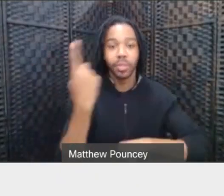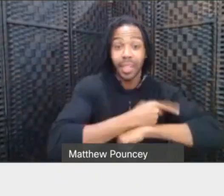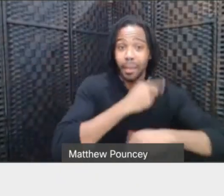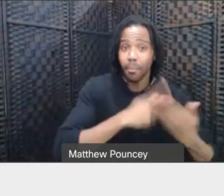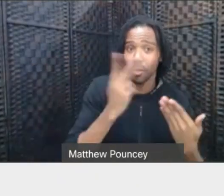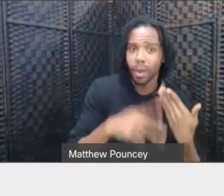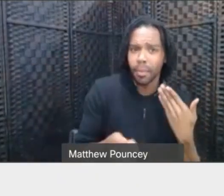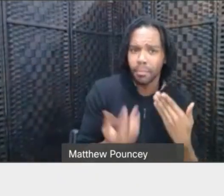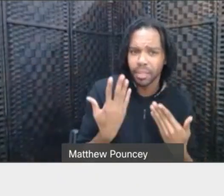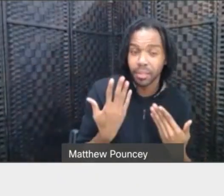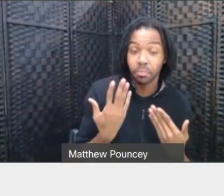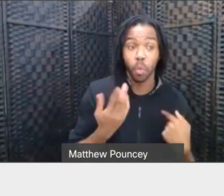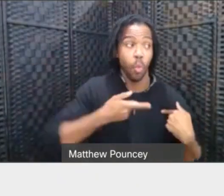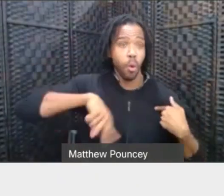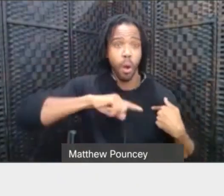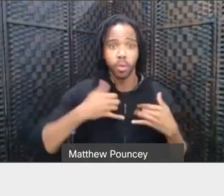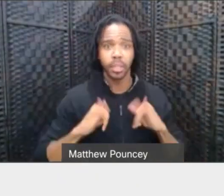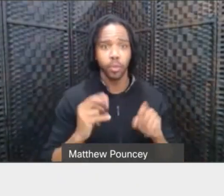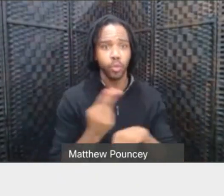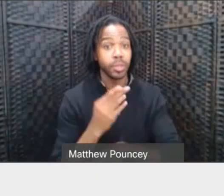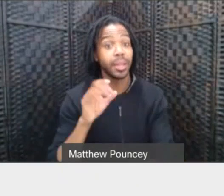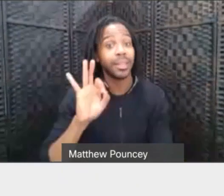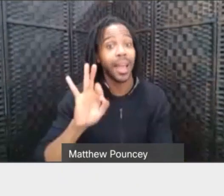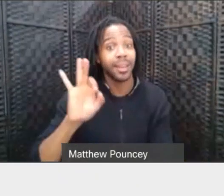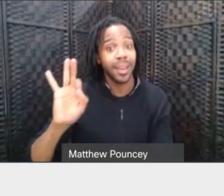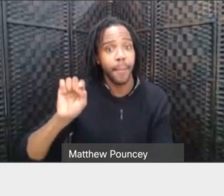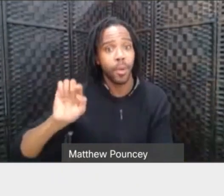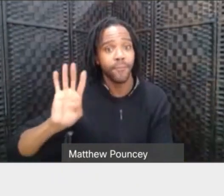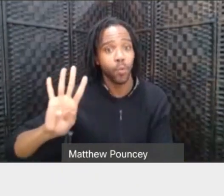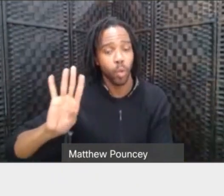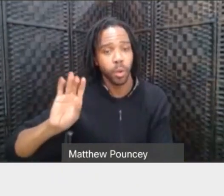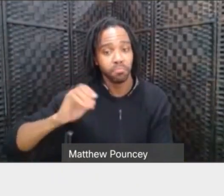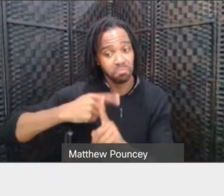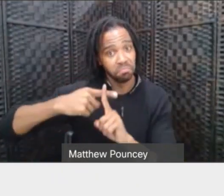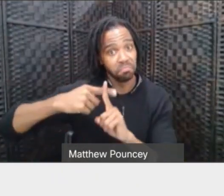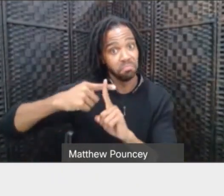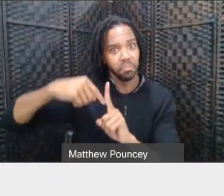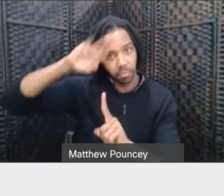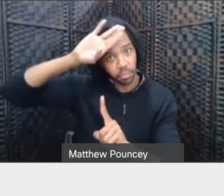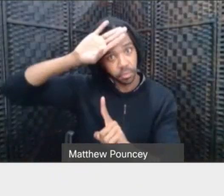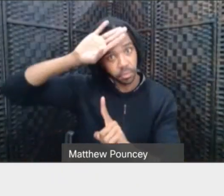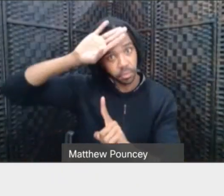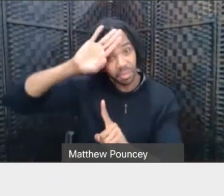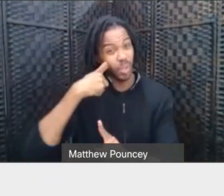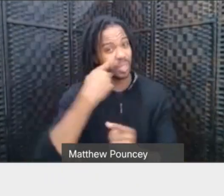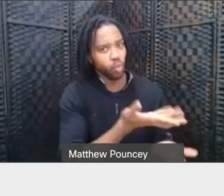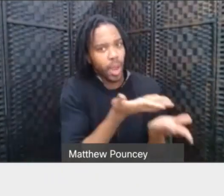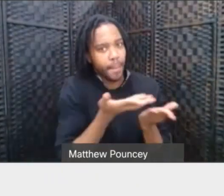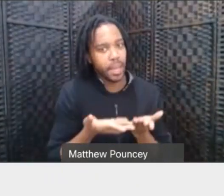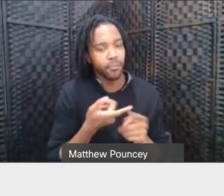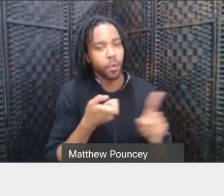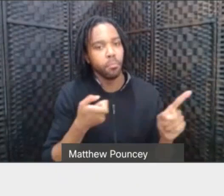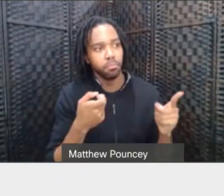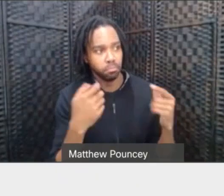still using 99.4, which was previously recommended due to healthcare facility definition, but I wonder if we